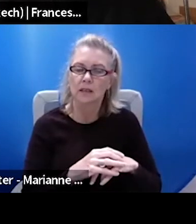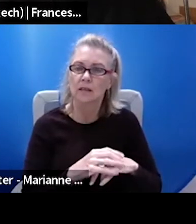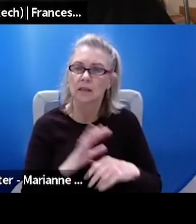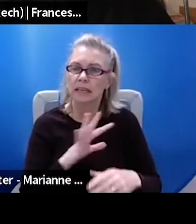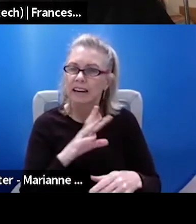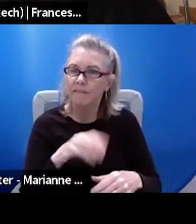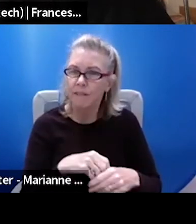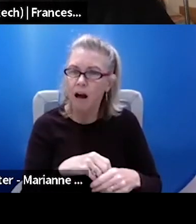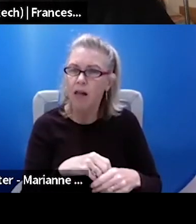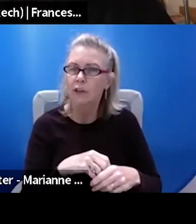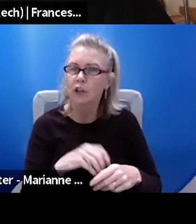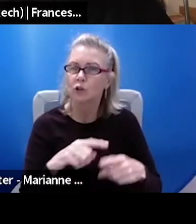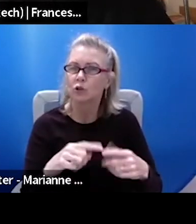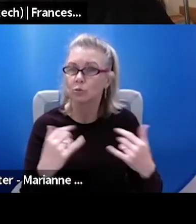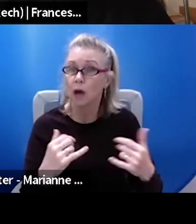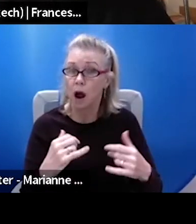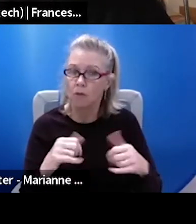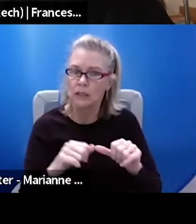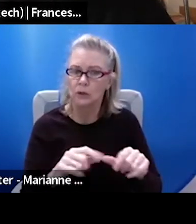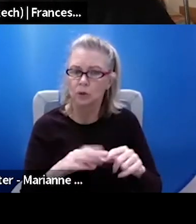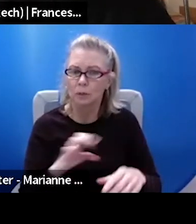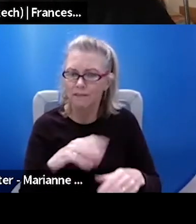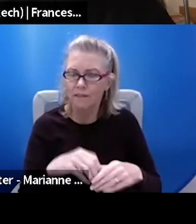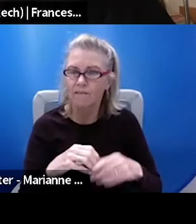in that process of thinking and rethinking